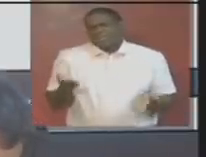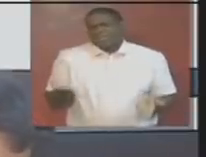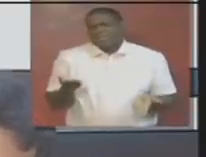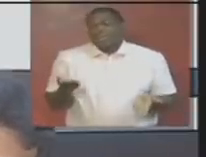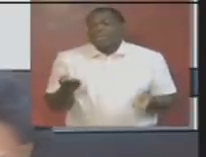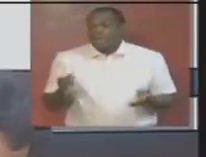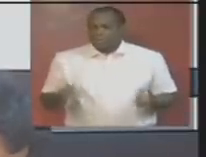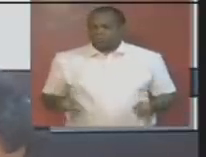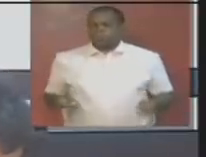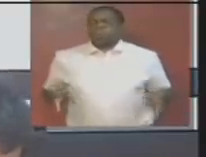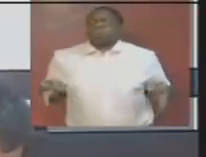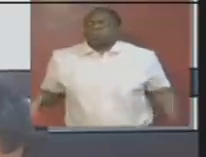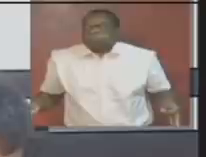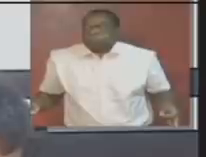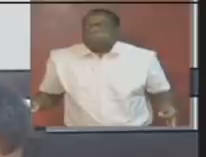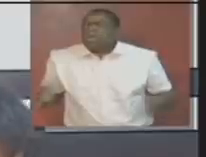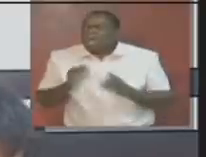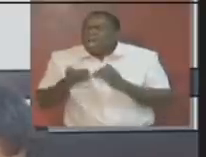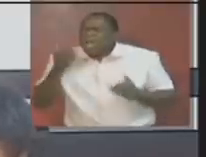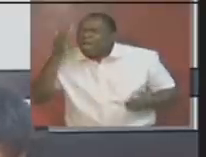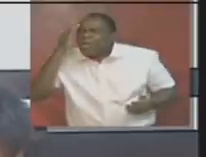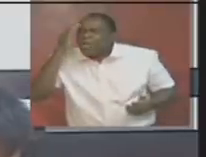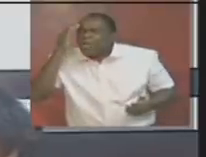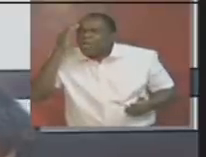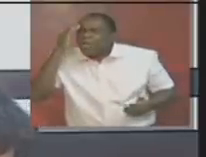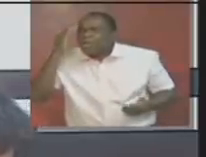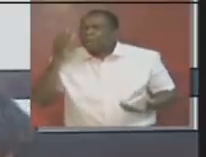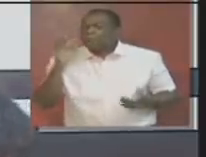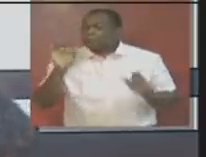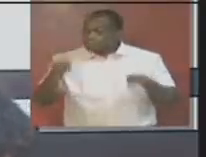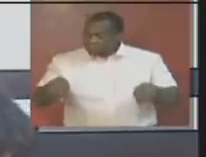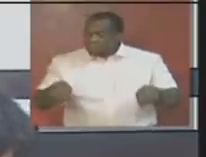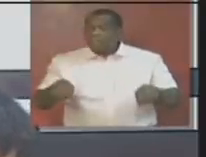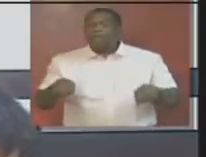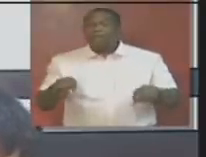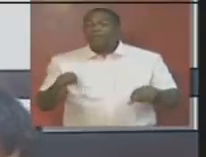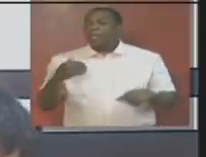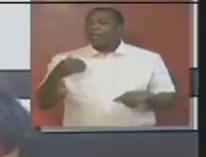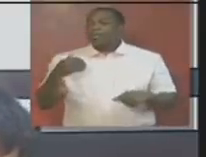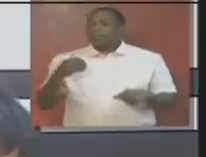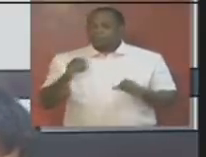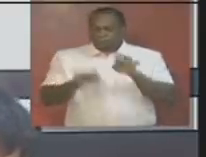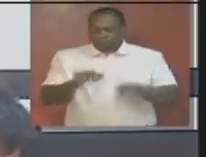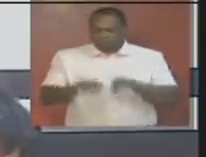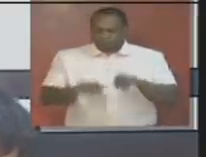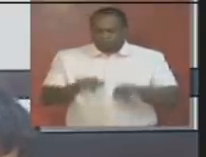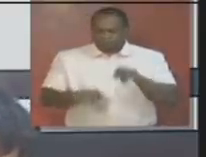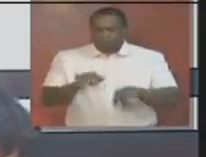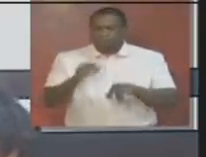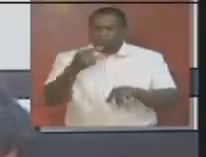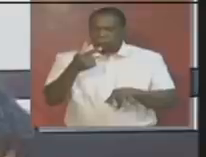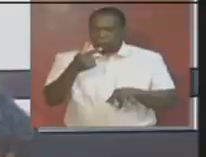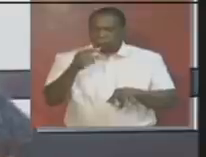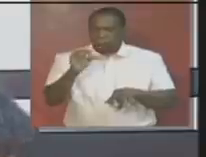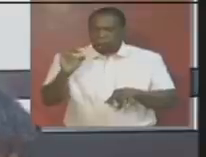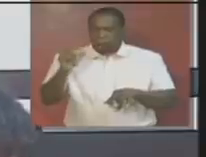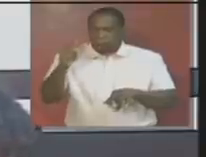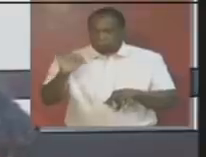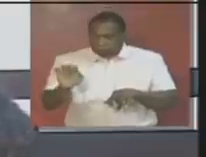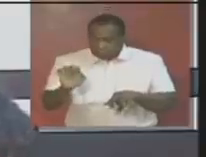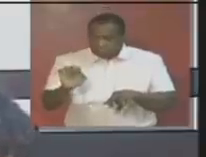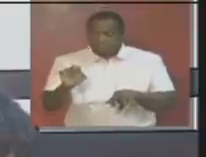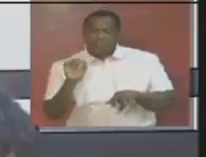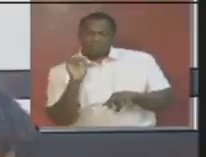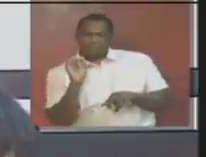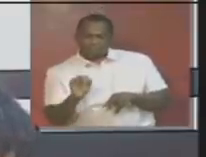can determine if you are obese by you can Google formulae where you input your weight and your height and a number comes